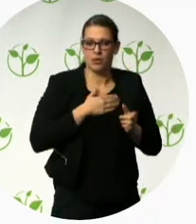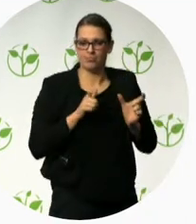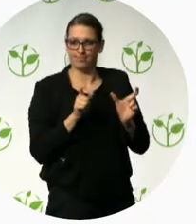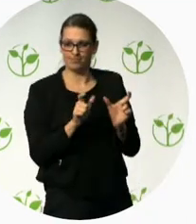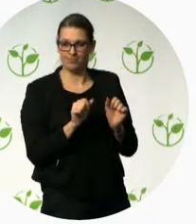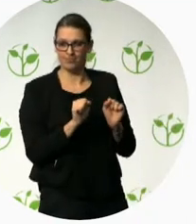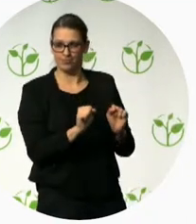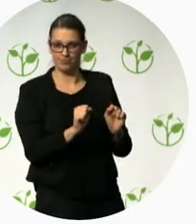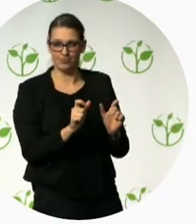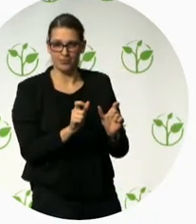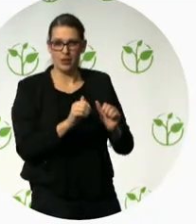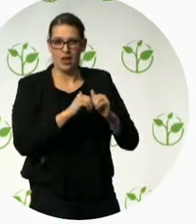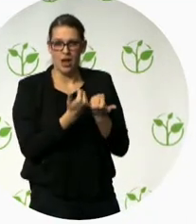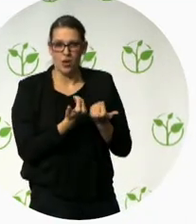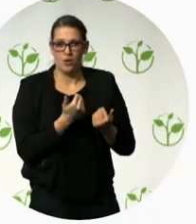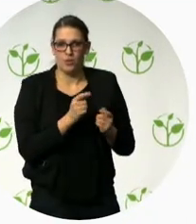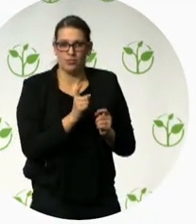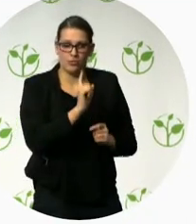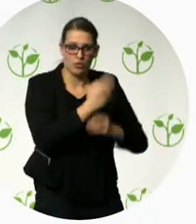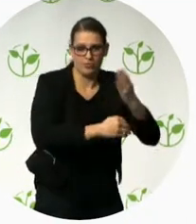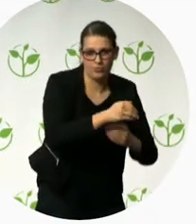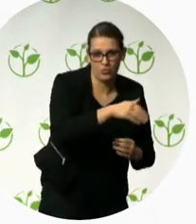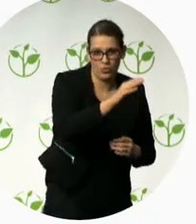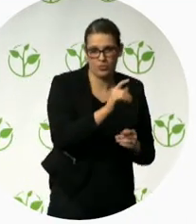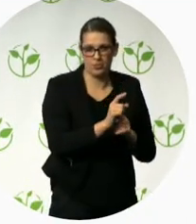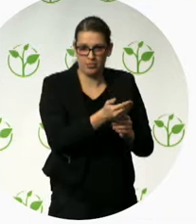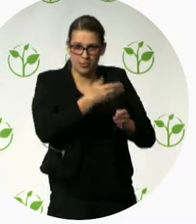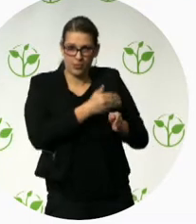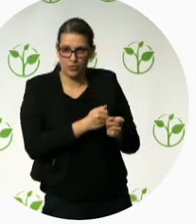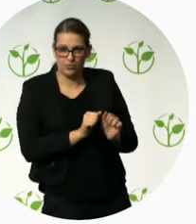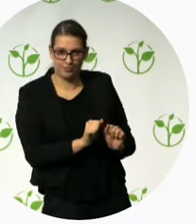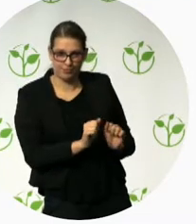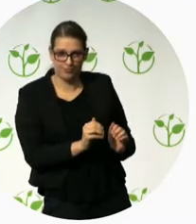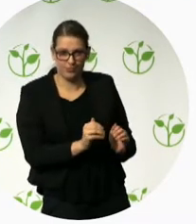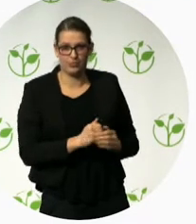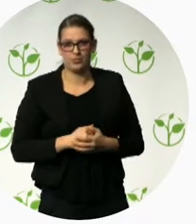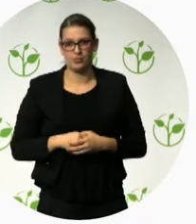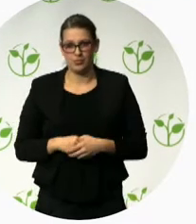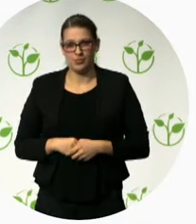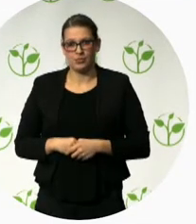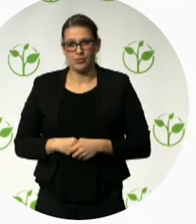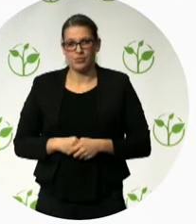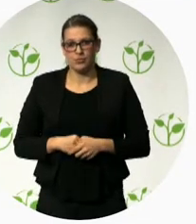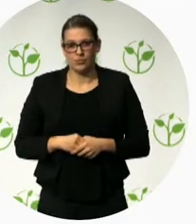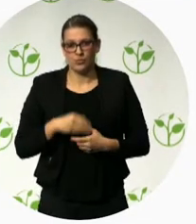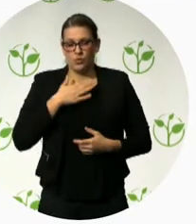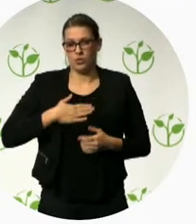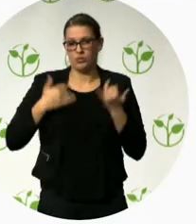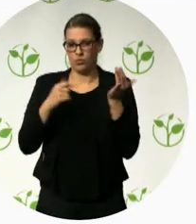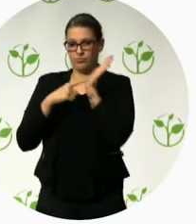the exit of Corona. I think now I would like to play a 1 minute video